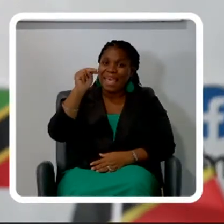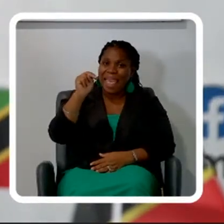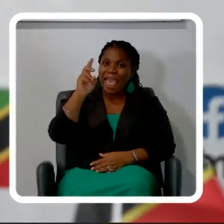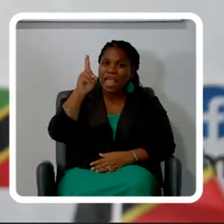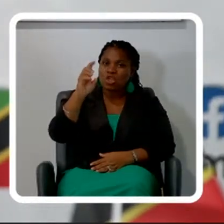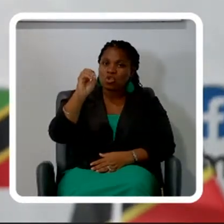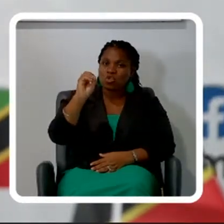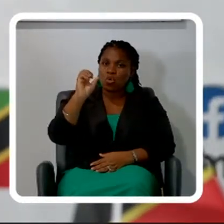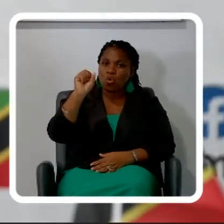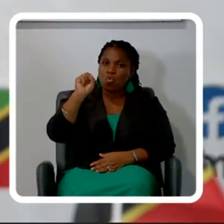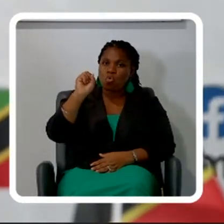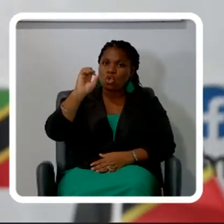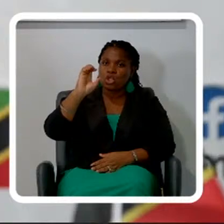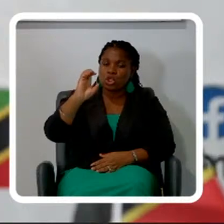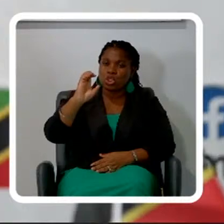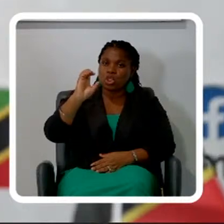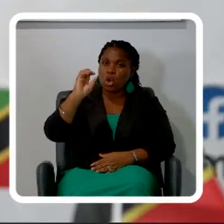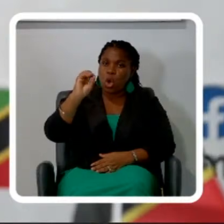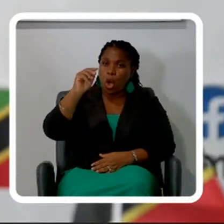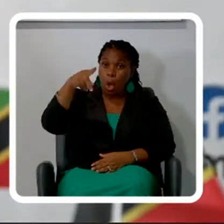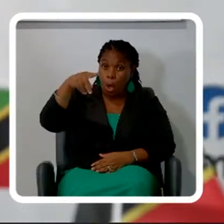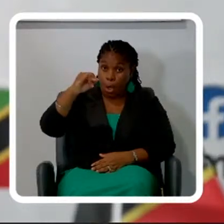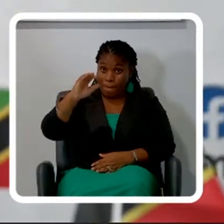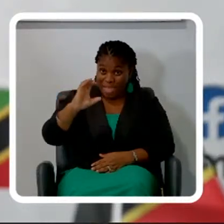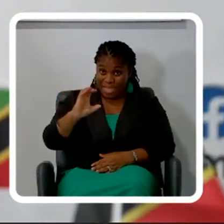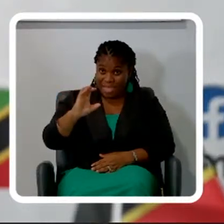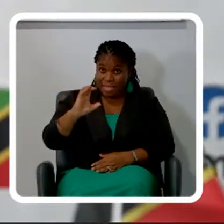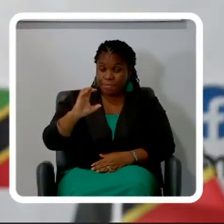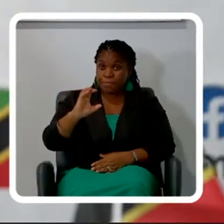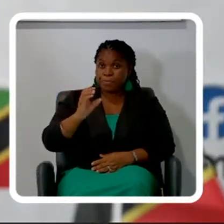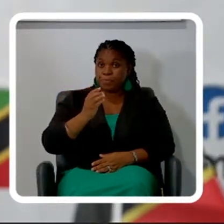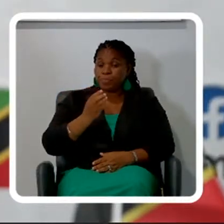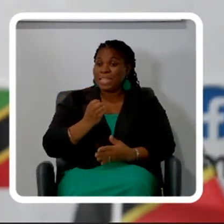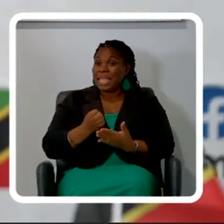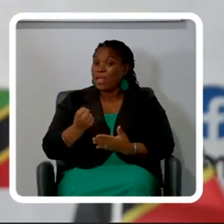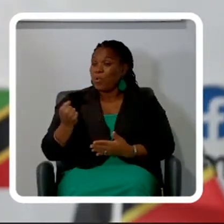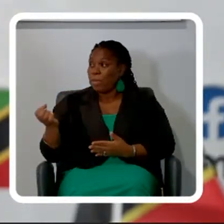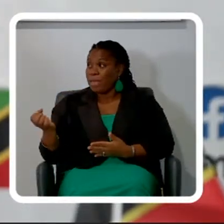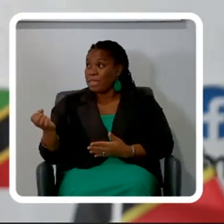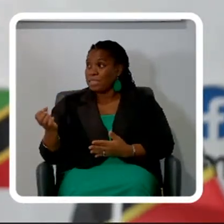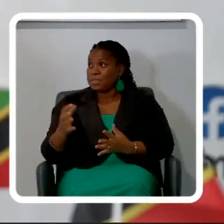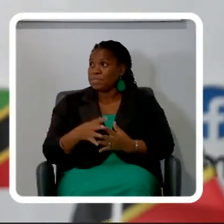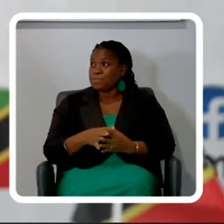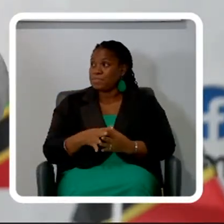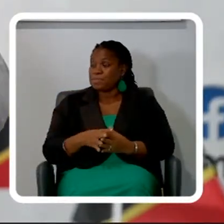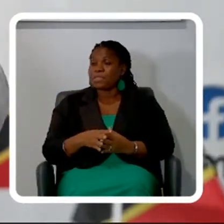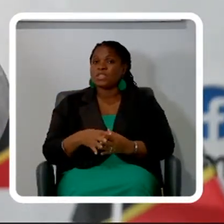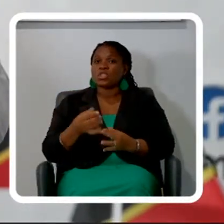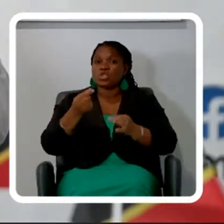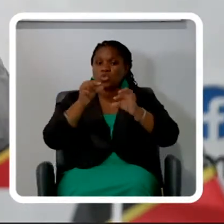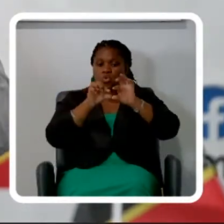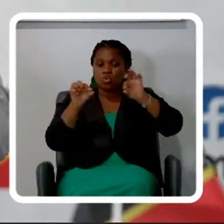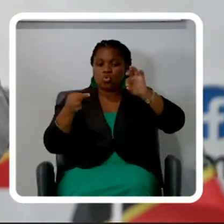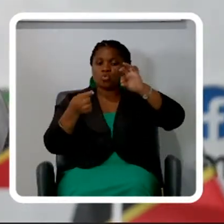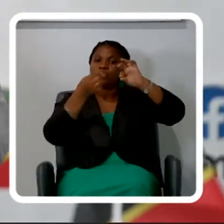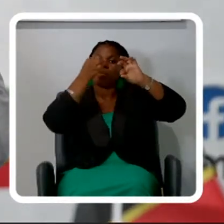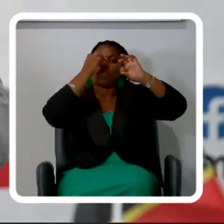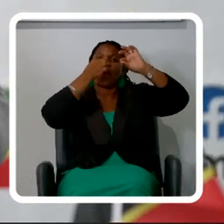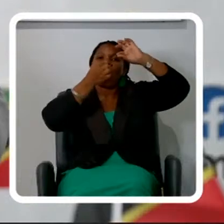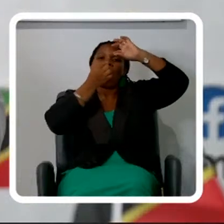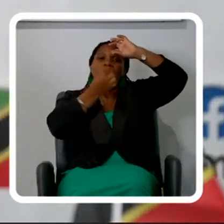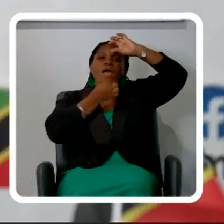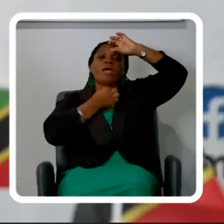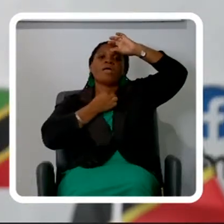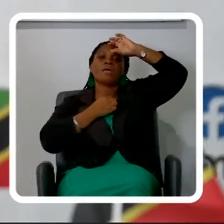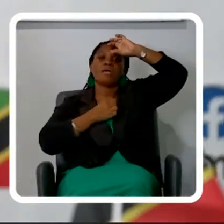equipment and colonoscopic equipment, or endoscopes and colonoscopes. What are they? The tube that you push down your throat to look into your